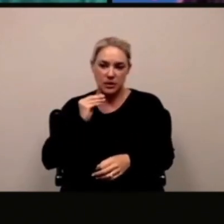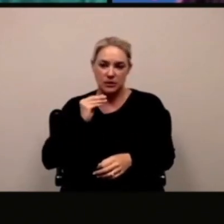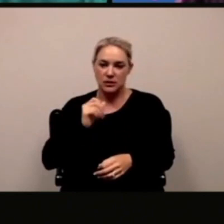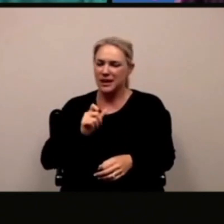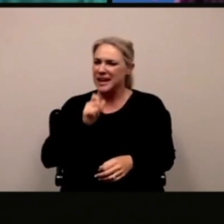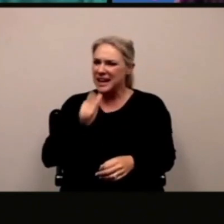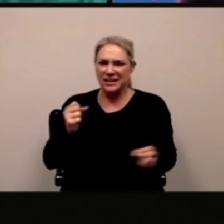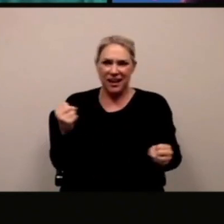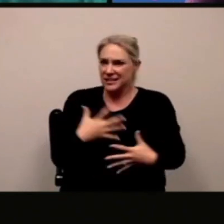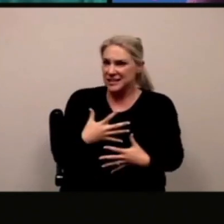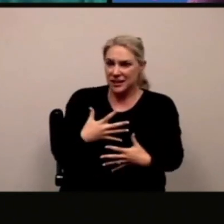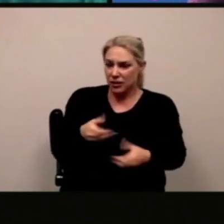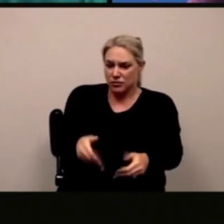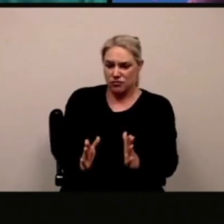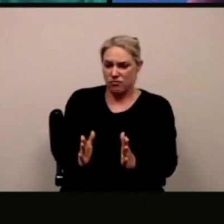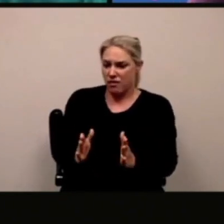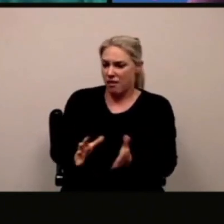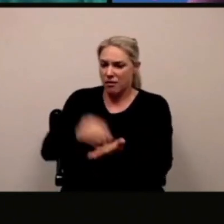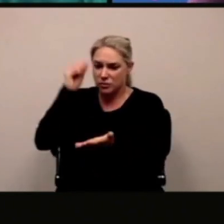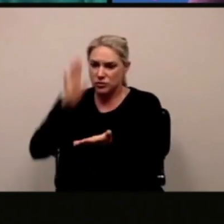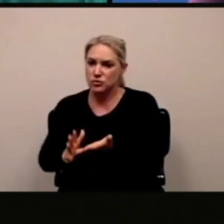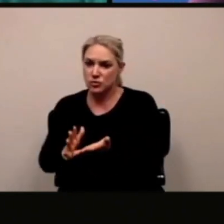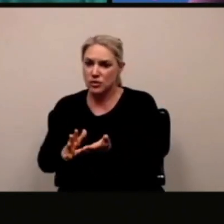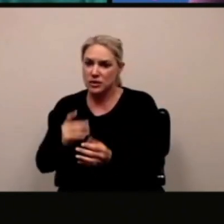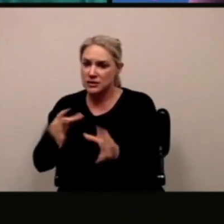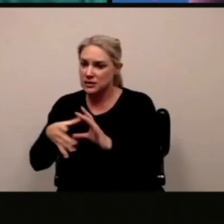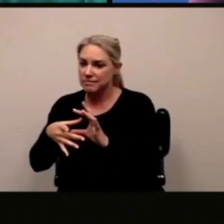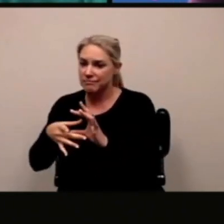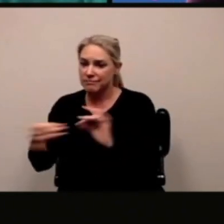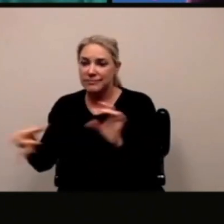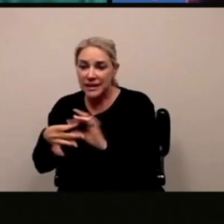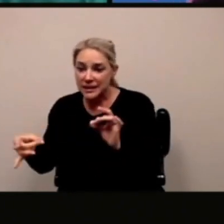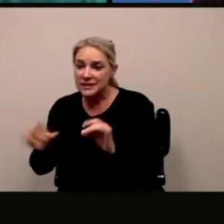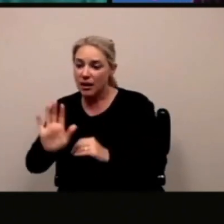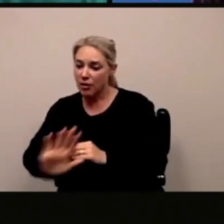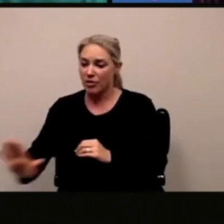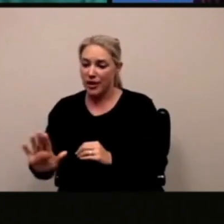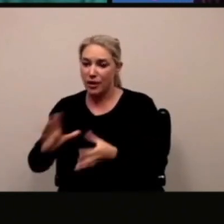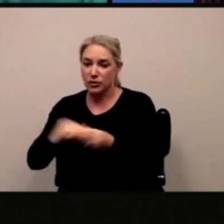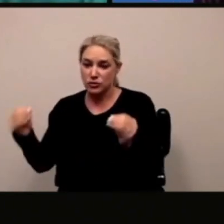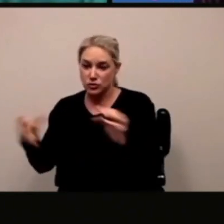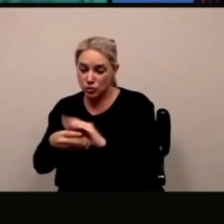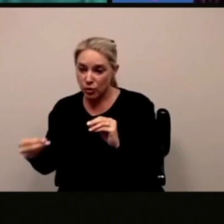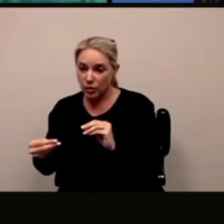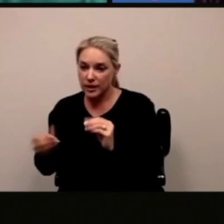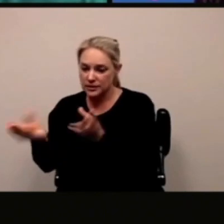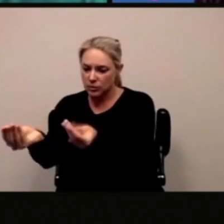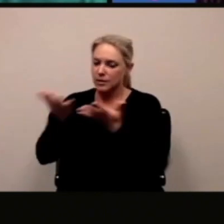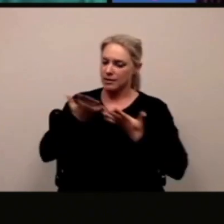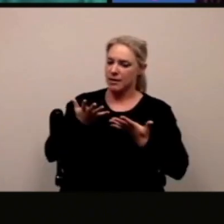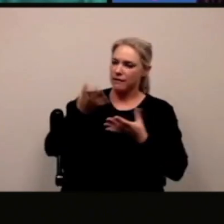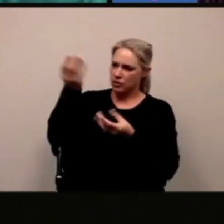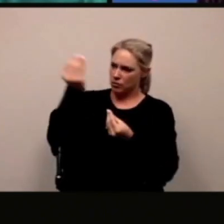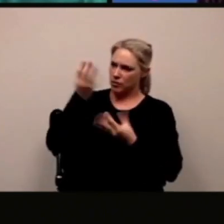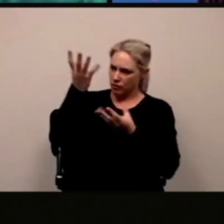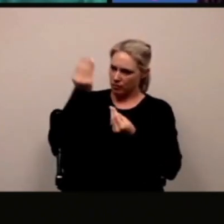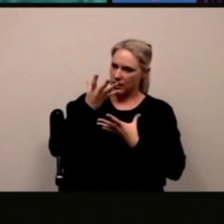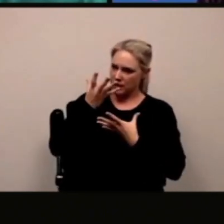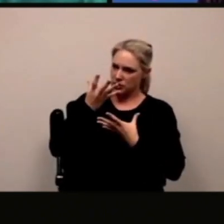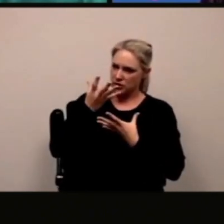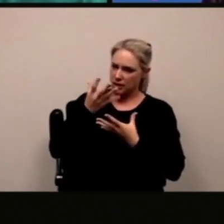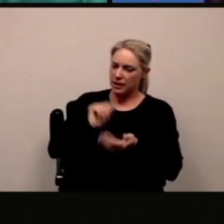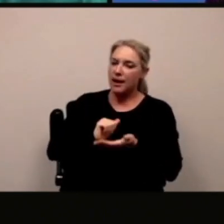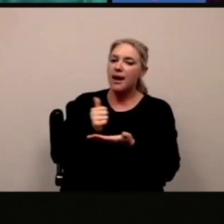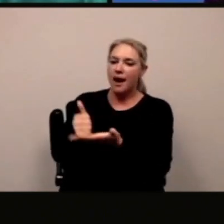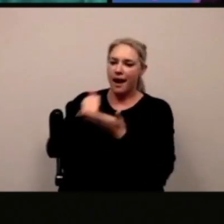because once they do so, then you're going to be able to get some information from them that's going to allow you to teach relevant